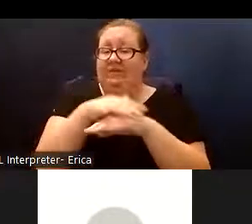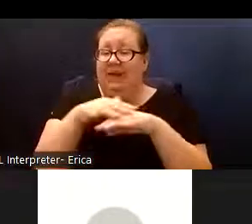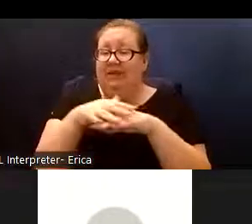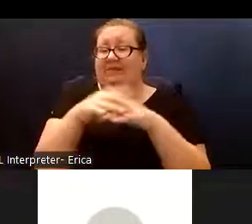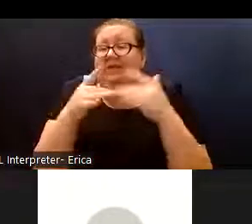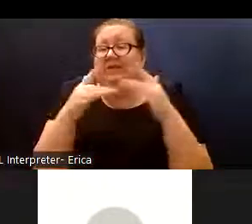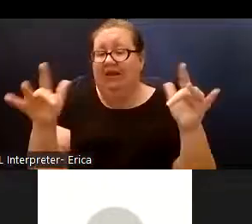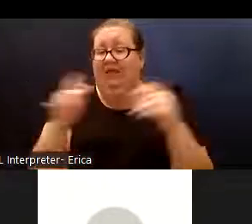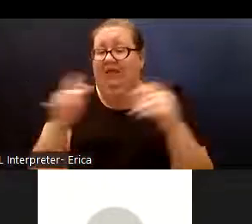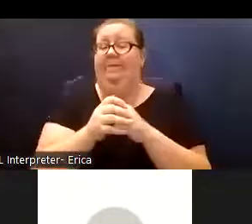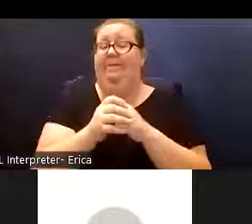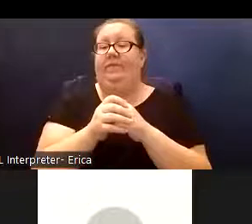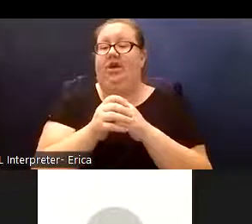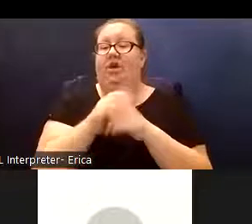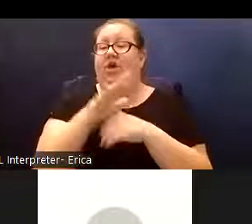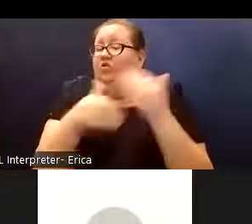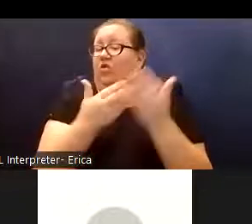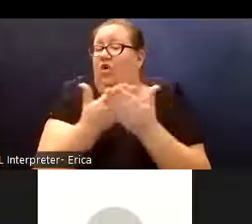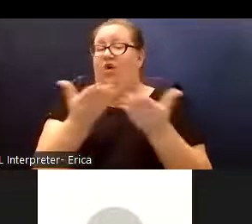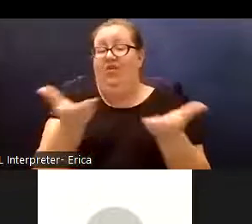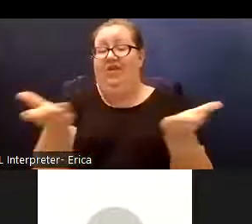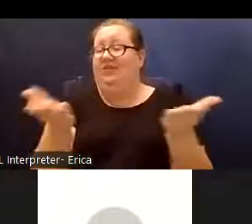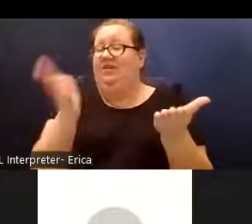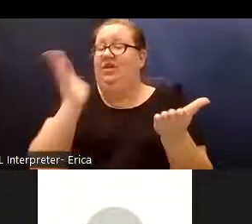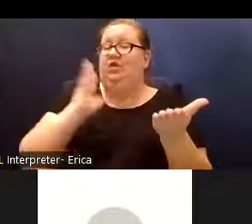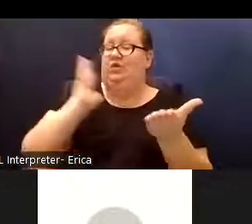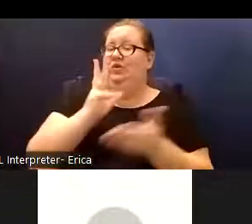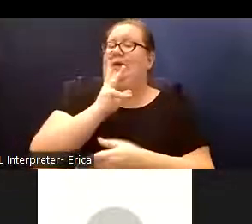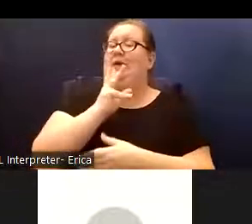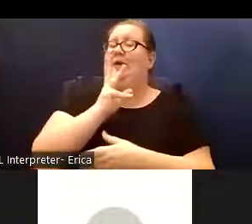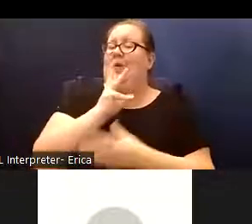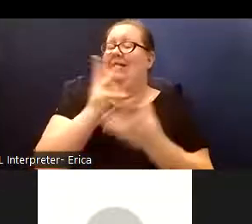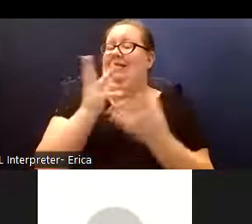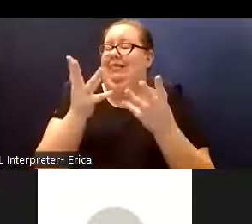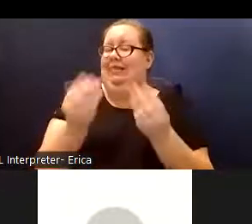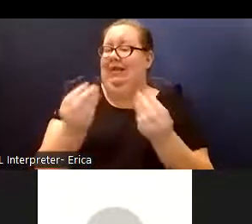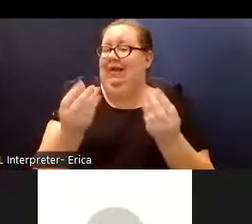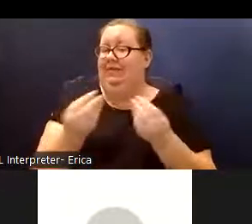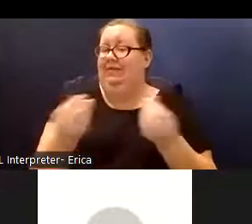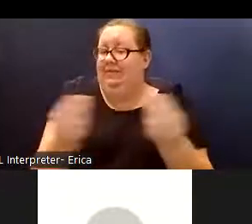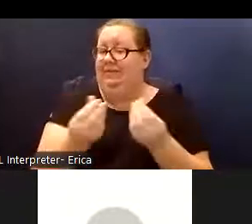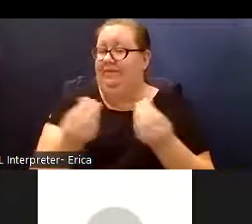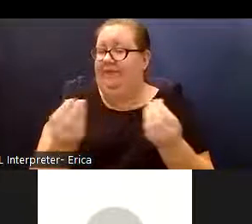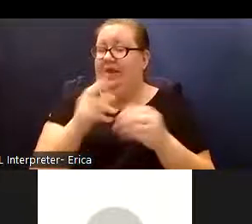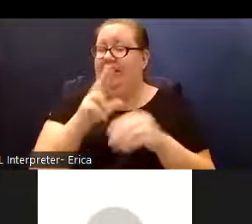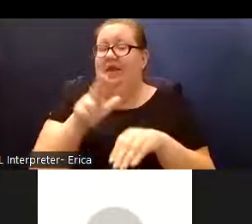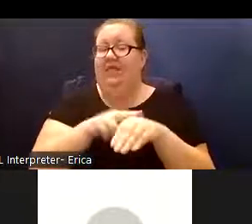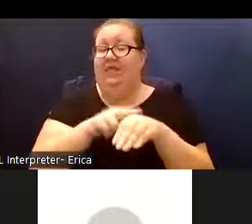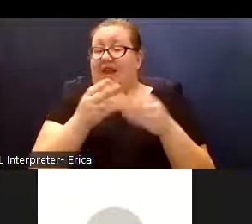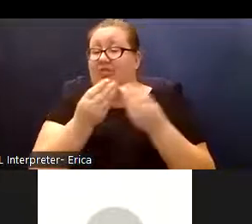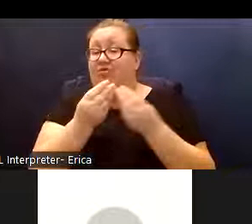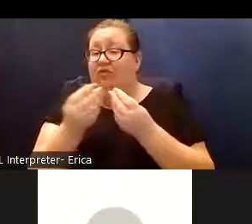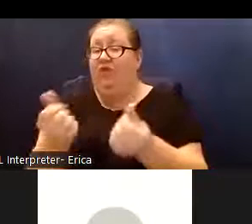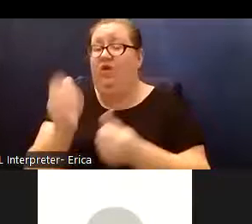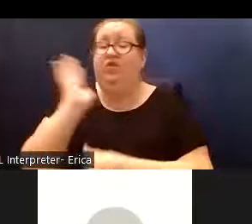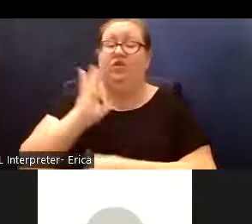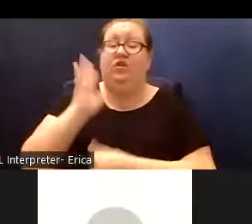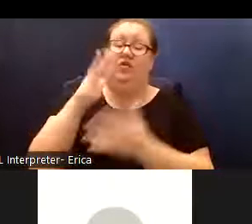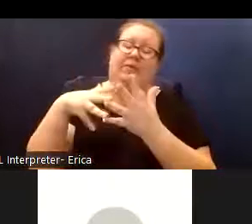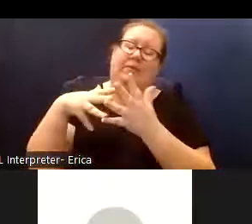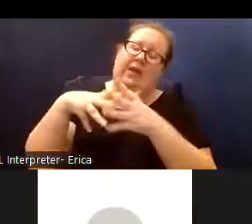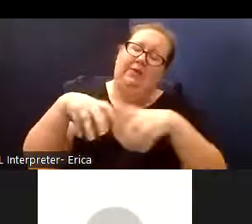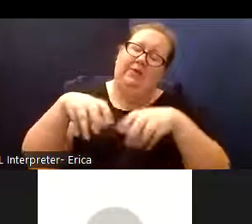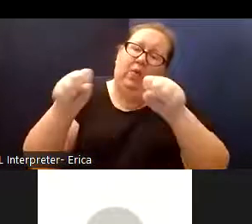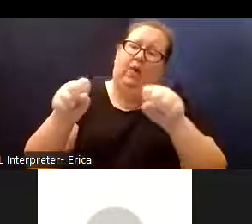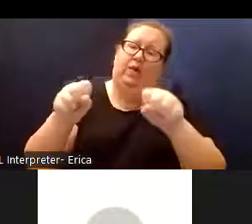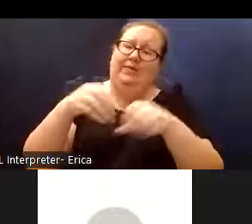we know, this area all used to be wetland. The natural flows used to be absorbed into the water